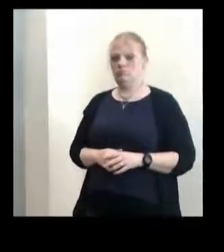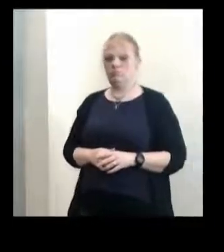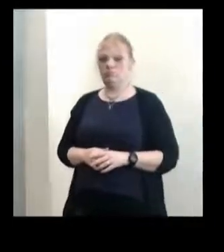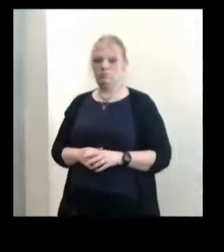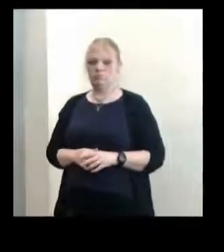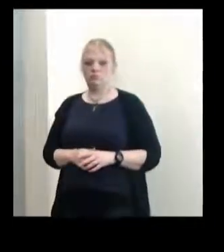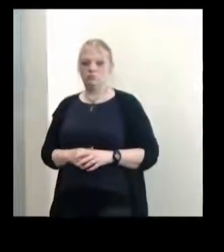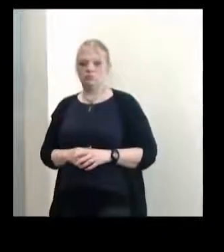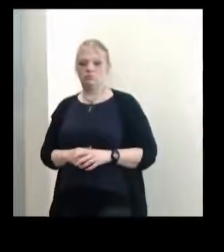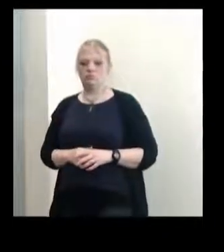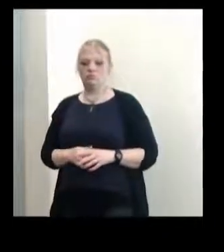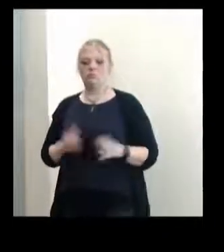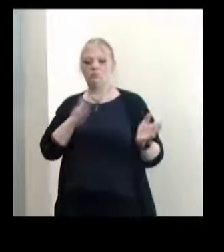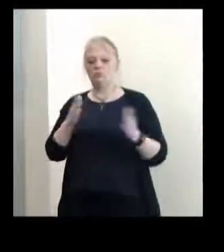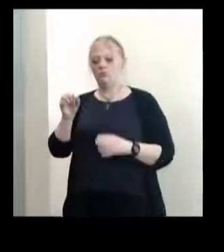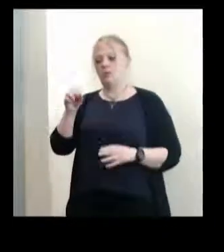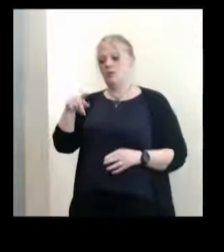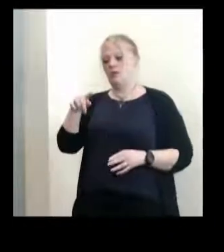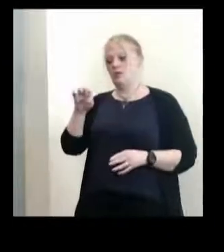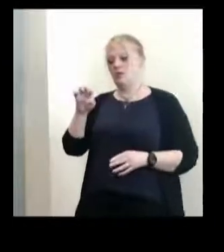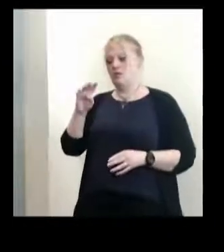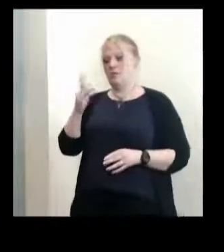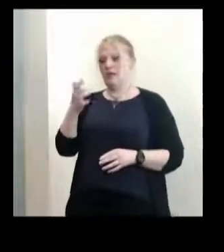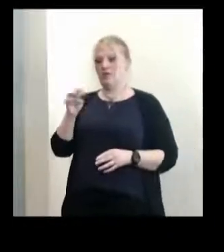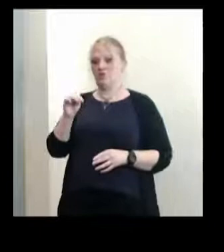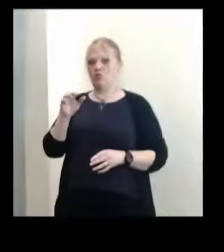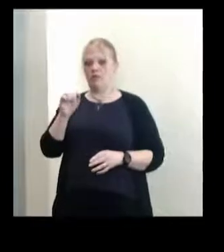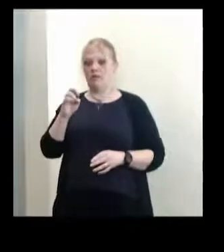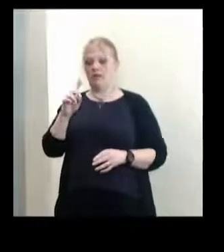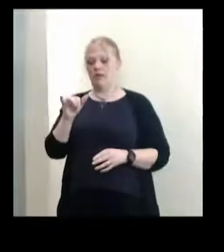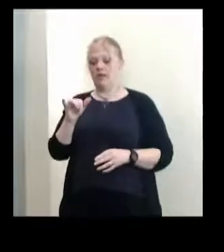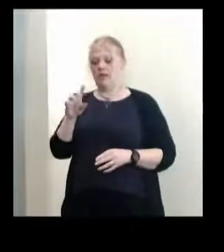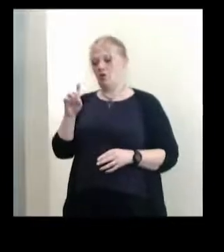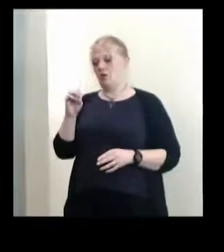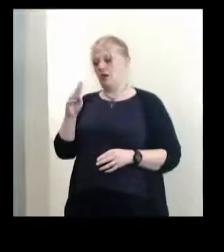If not, we'll go to Spectrum News. Andy Young, Dominic Lavello.